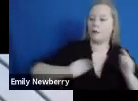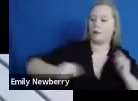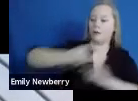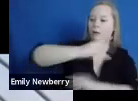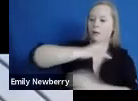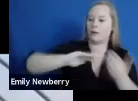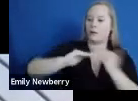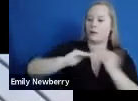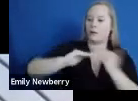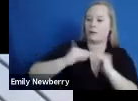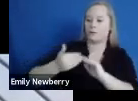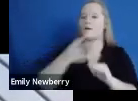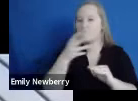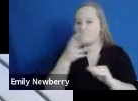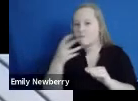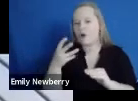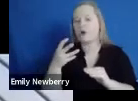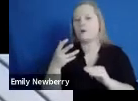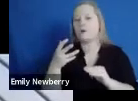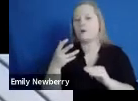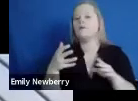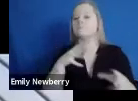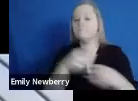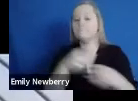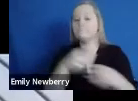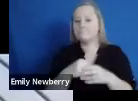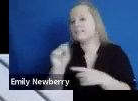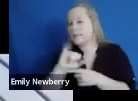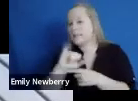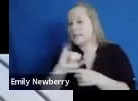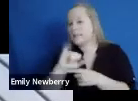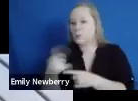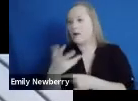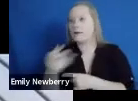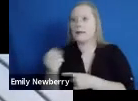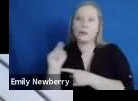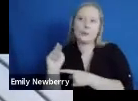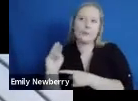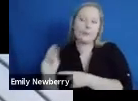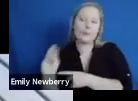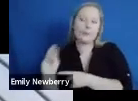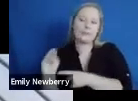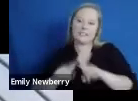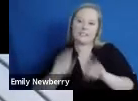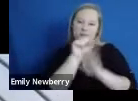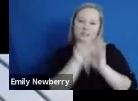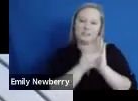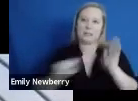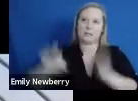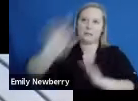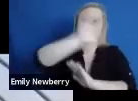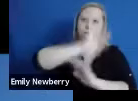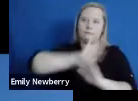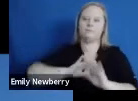is Farmington and also San Juan County, New Mexico as well, and also the states. So.